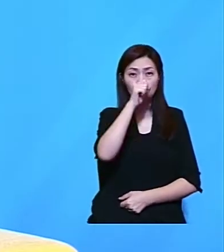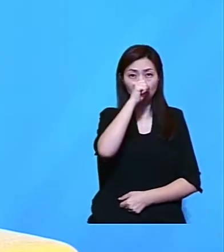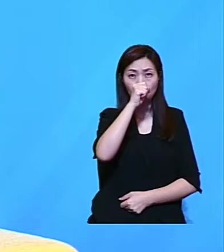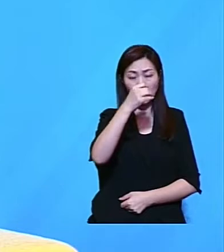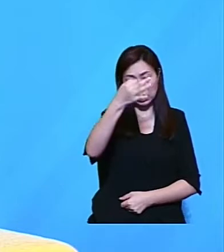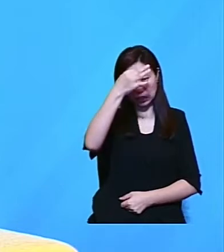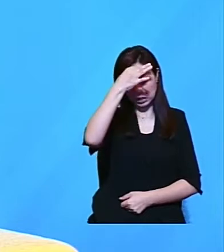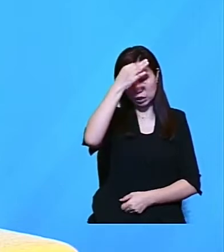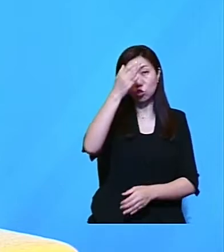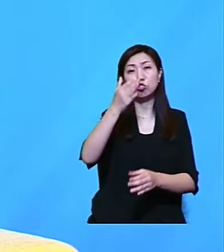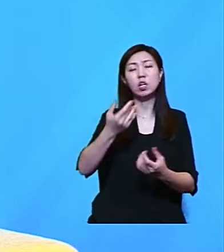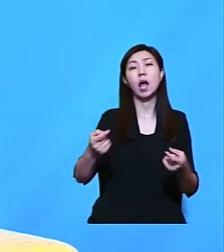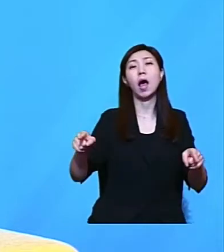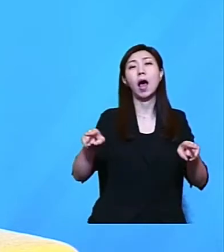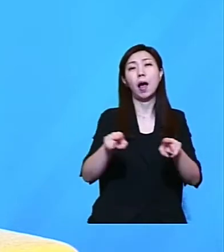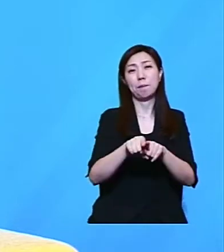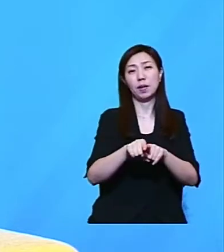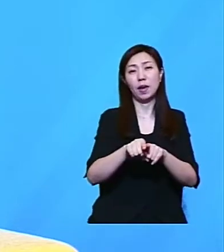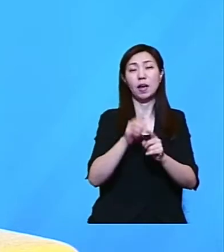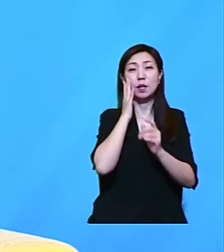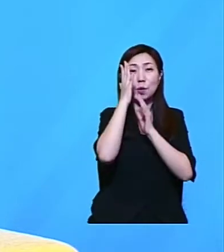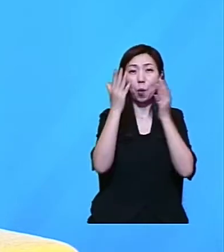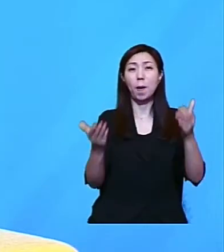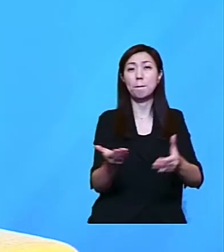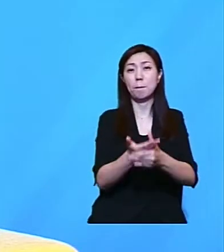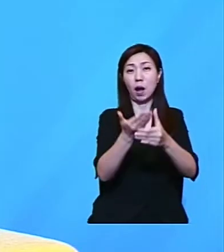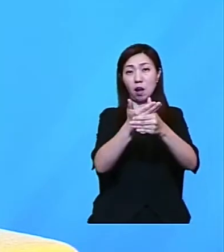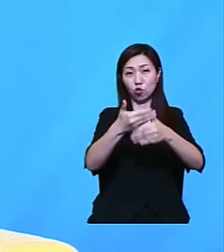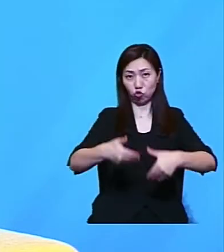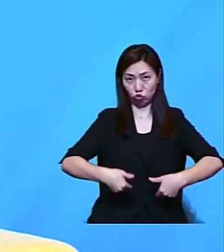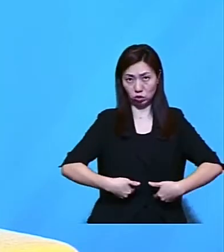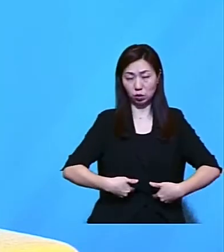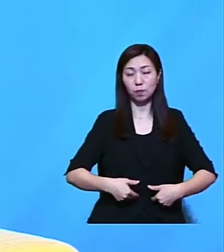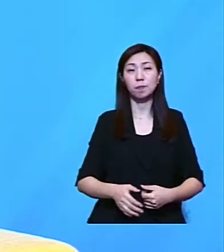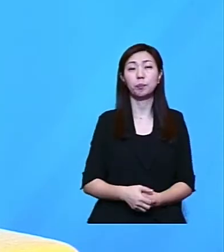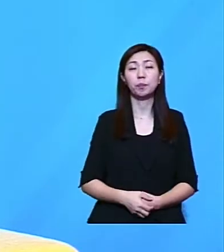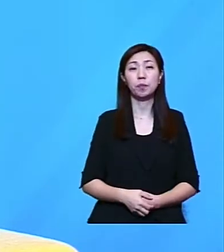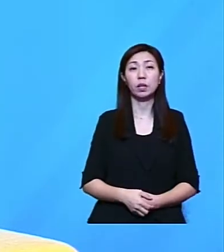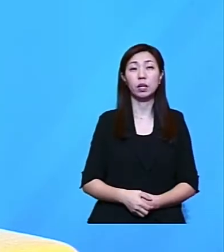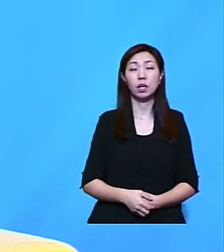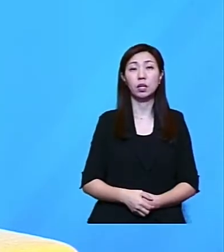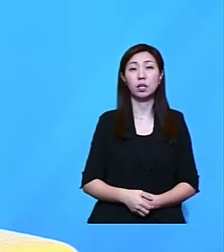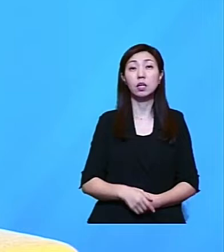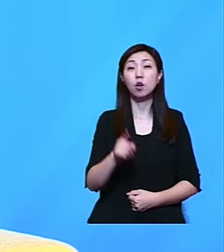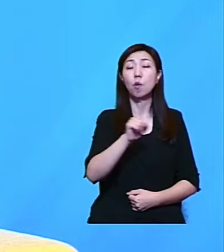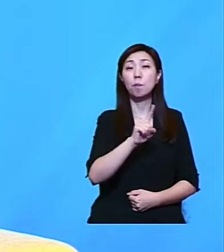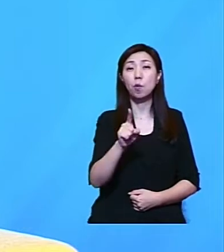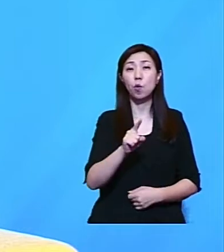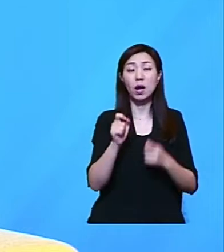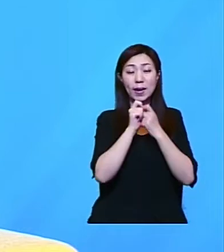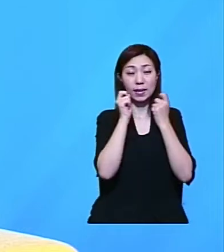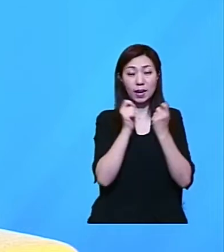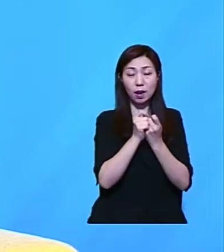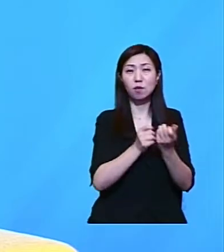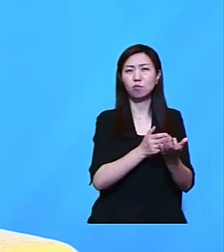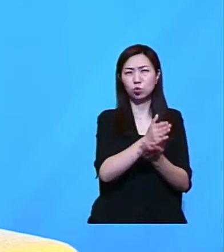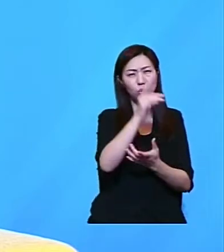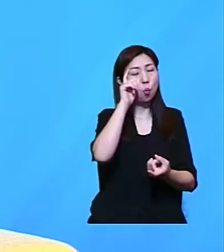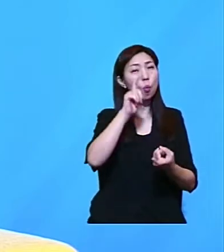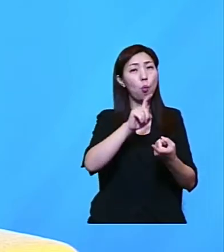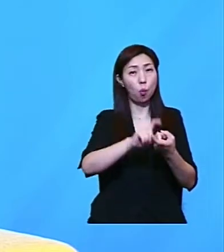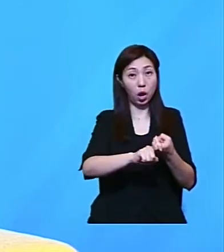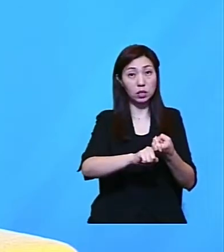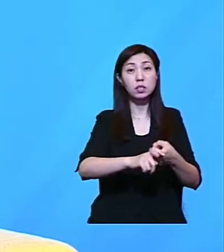may be attractive for private investors and where we can match that with value chains that provide some